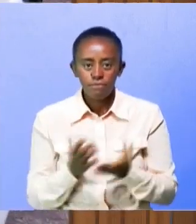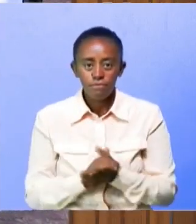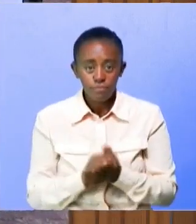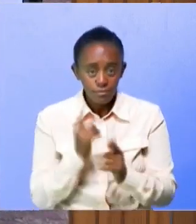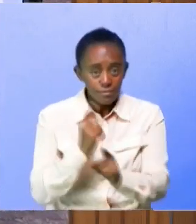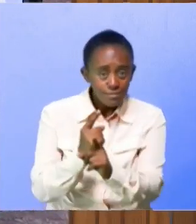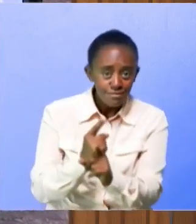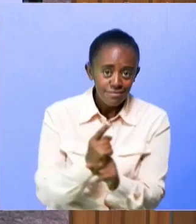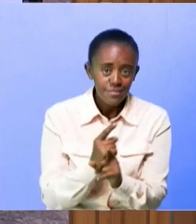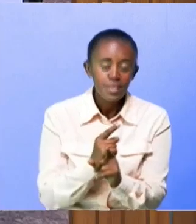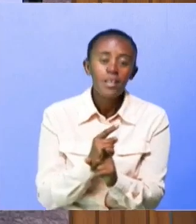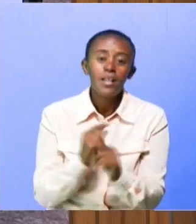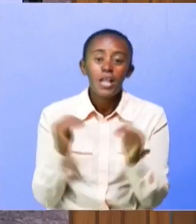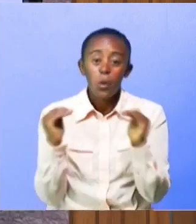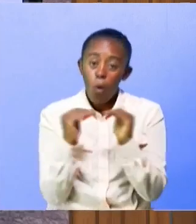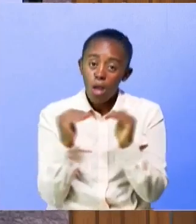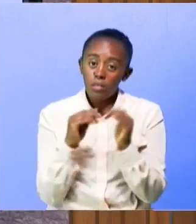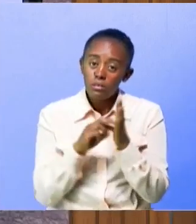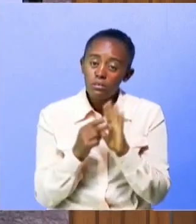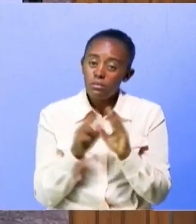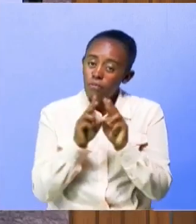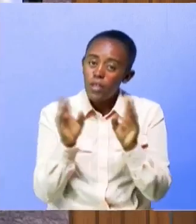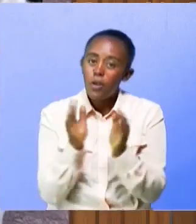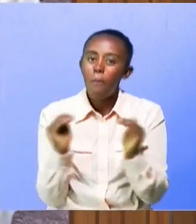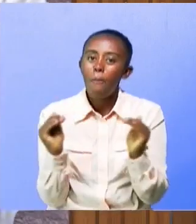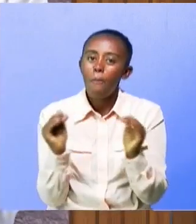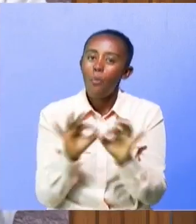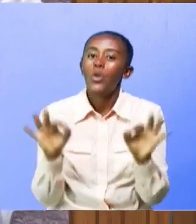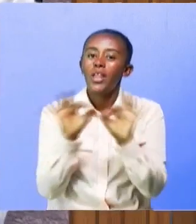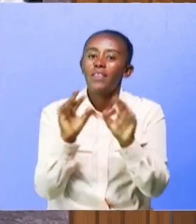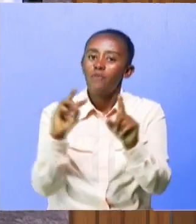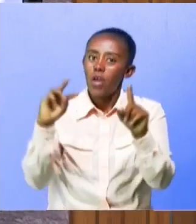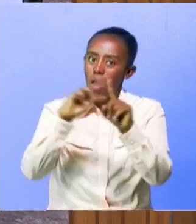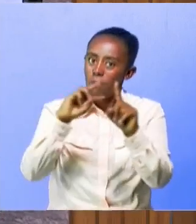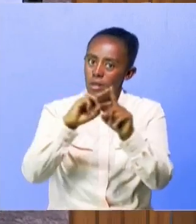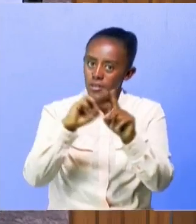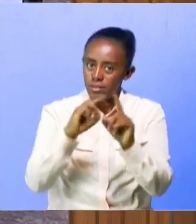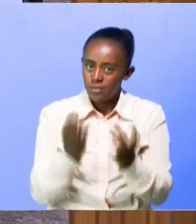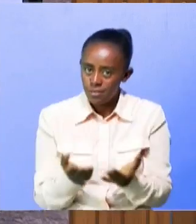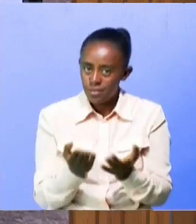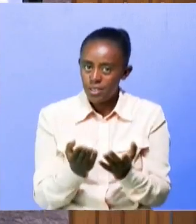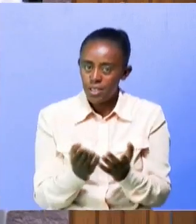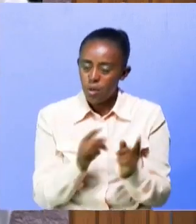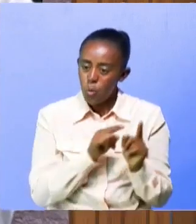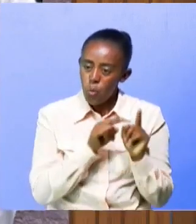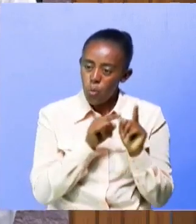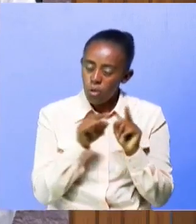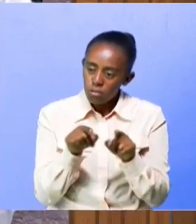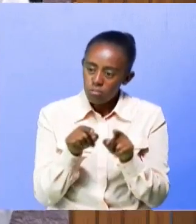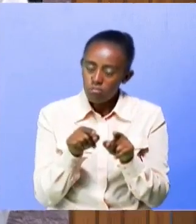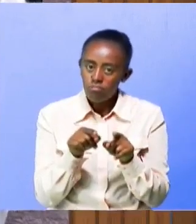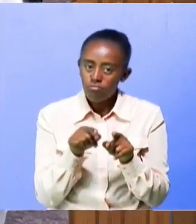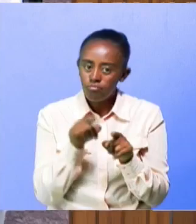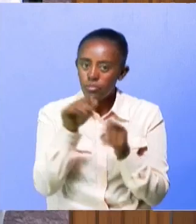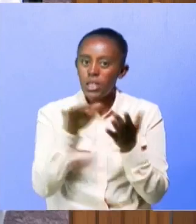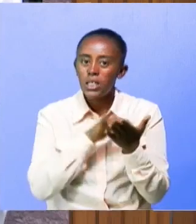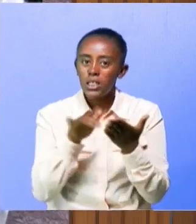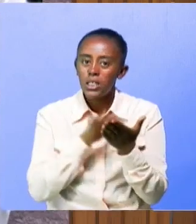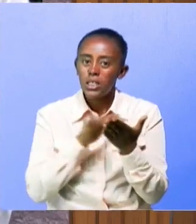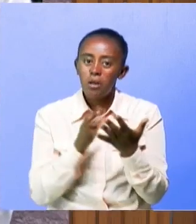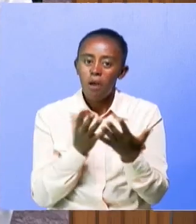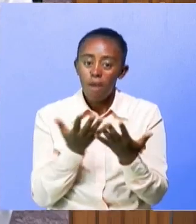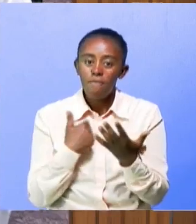Right? Therefore, equality is a very important vocabulary. So, when you go to your reading text,